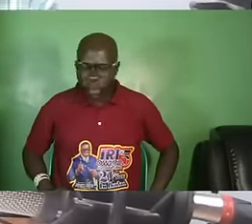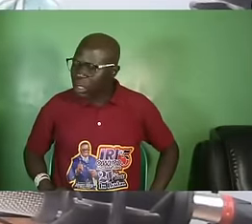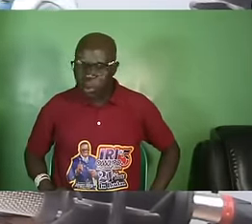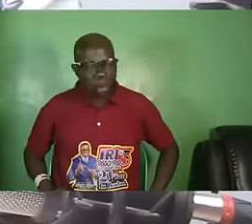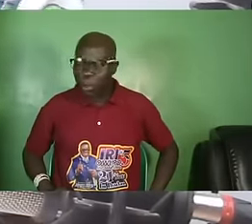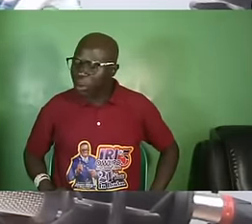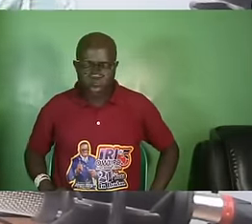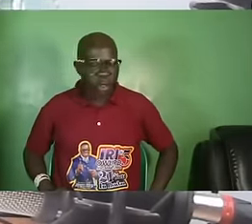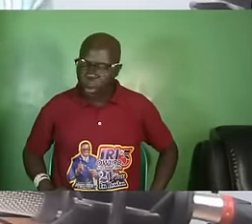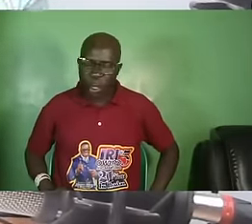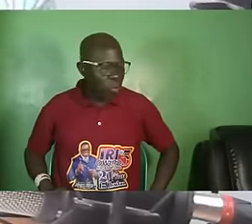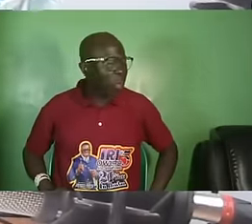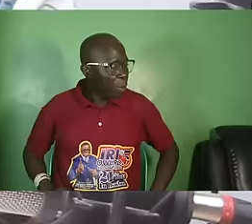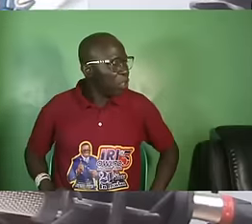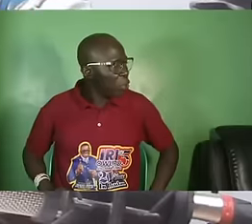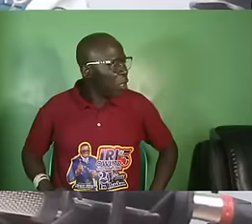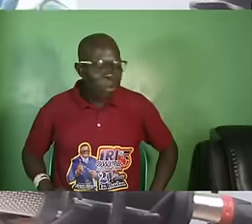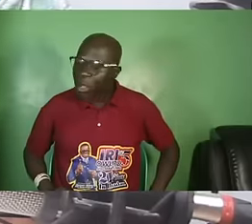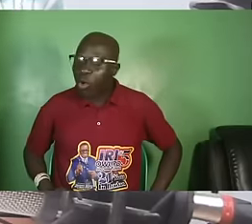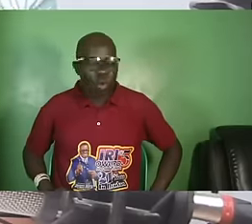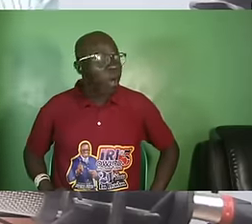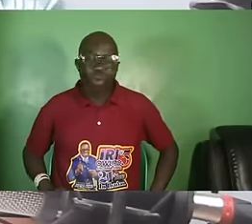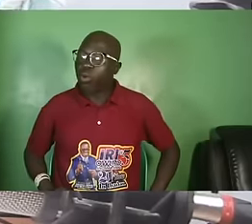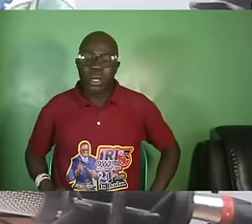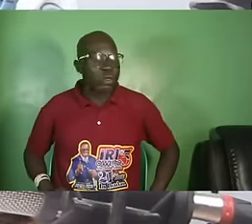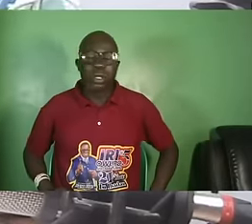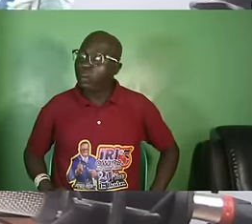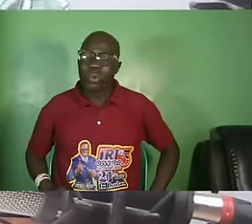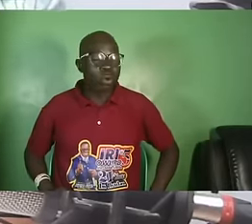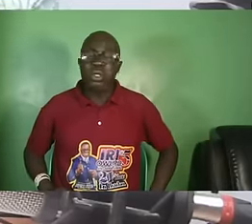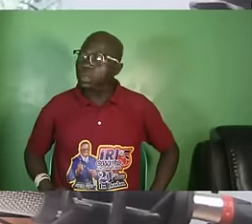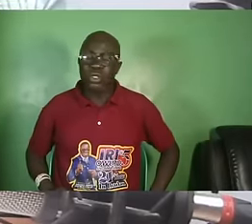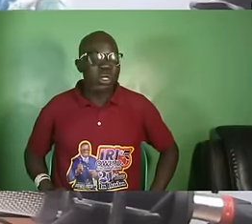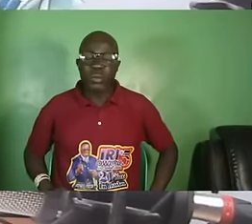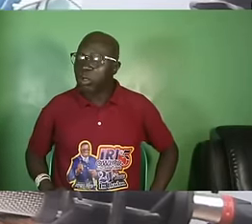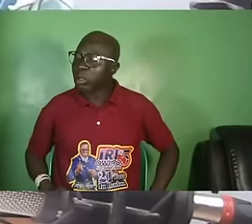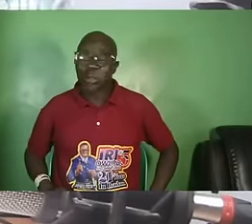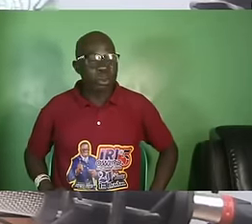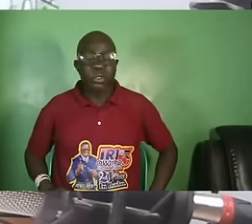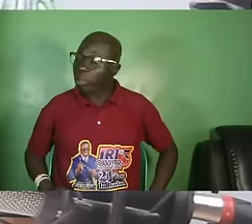Oh,